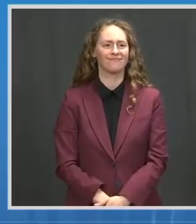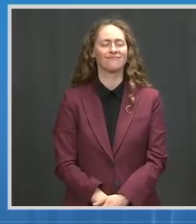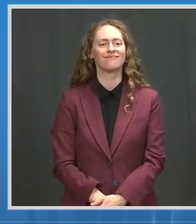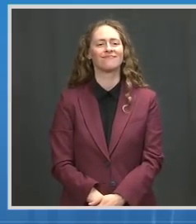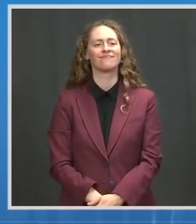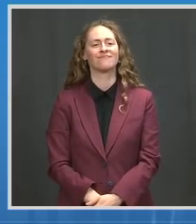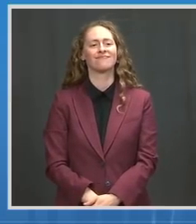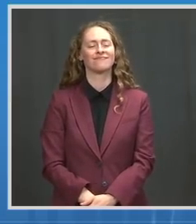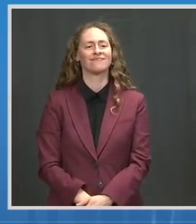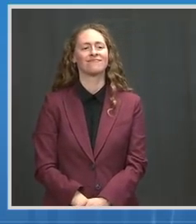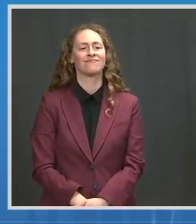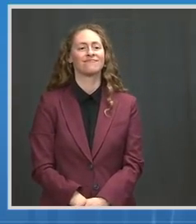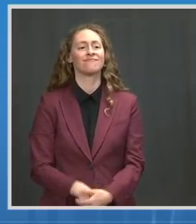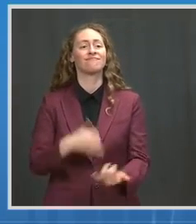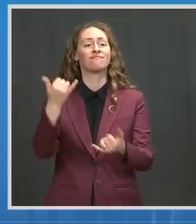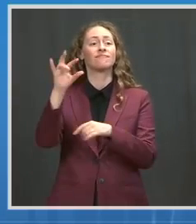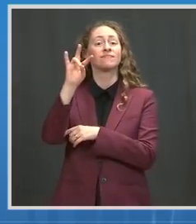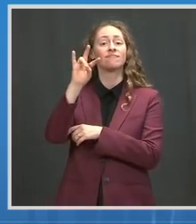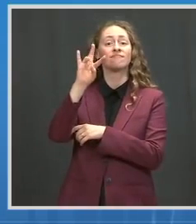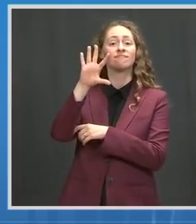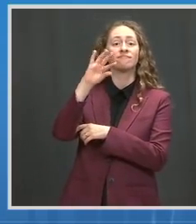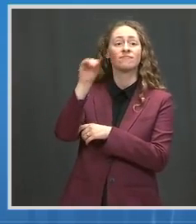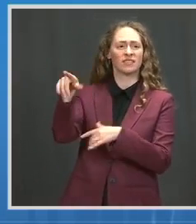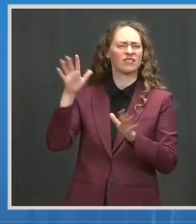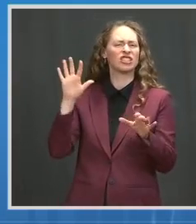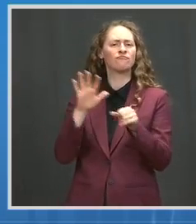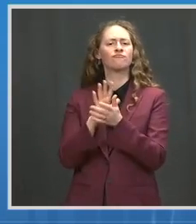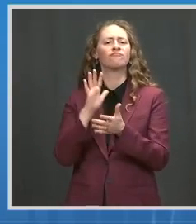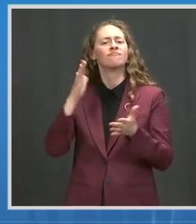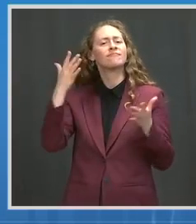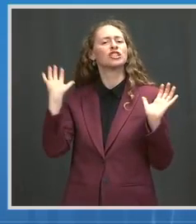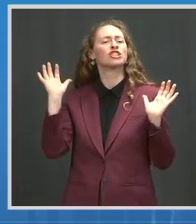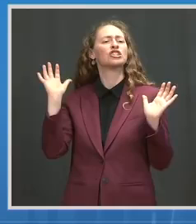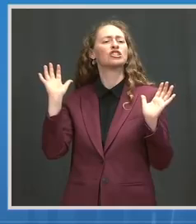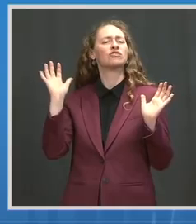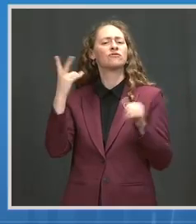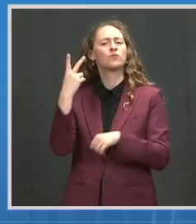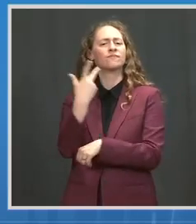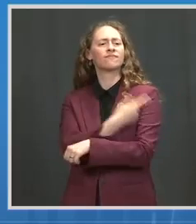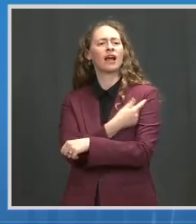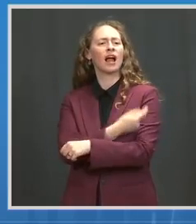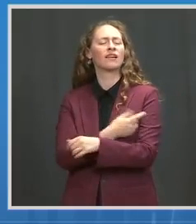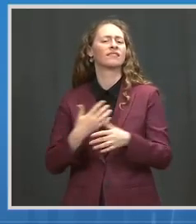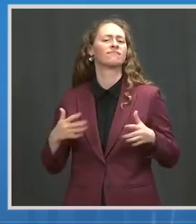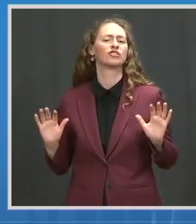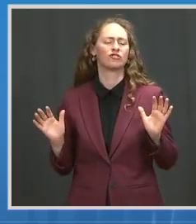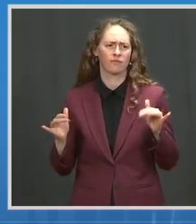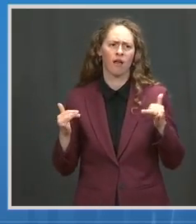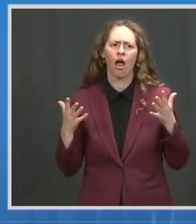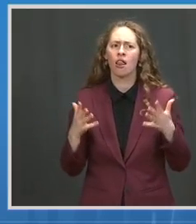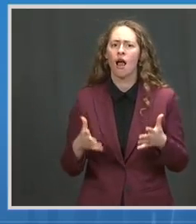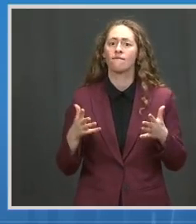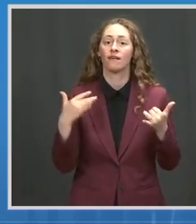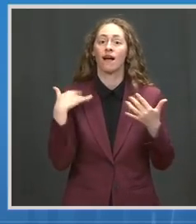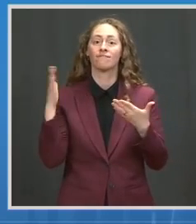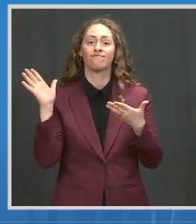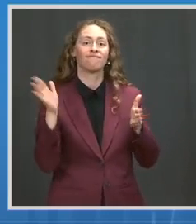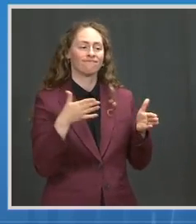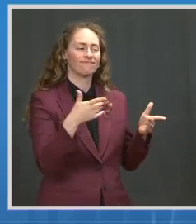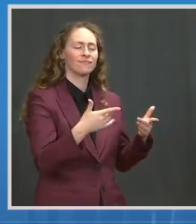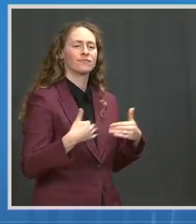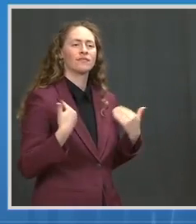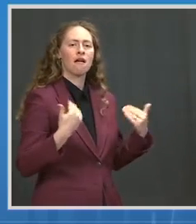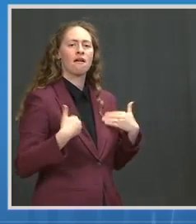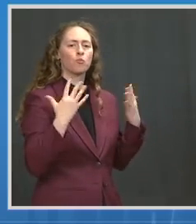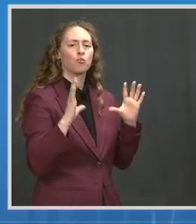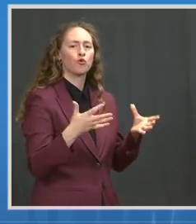are fully vaccinated and protected. Still, we have a lot more work to do. especially in younger age groups. Of Americans that qualify